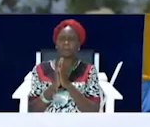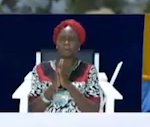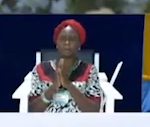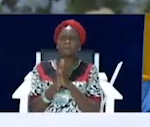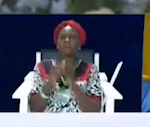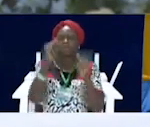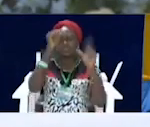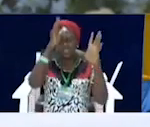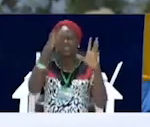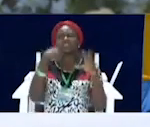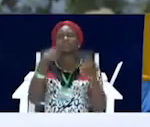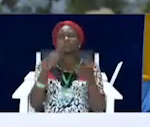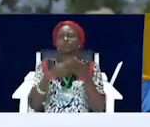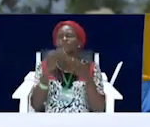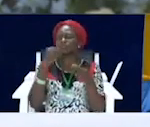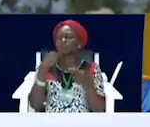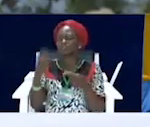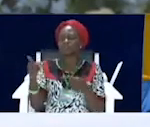Daddy asked me to tell you.